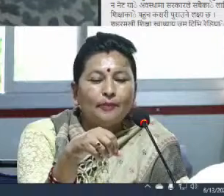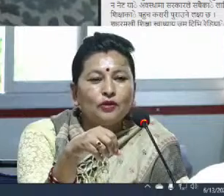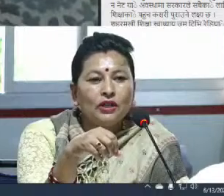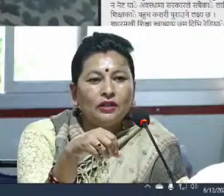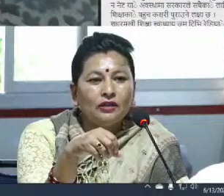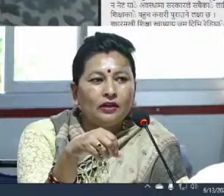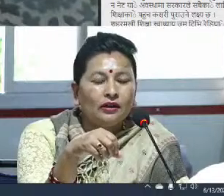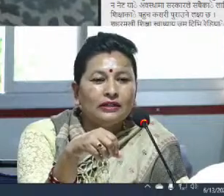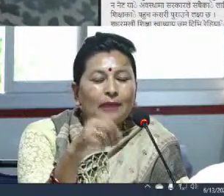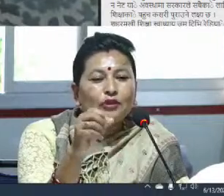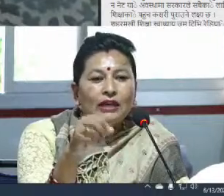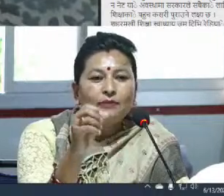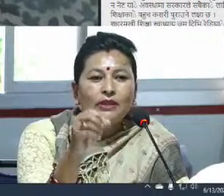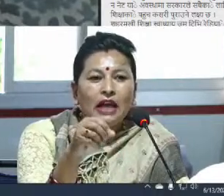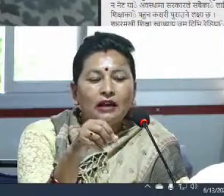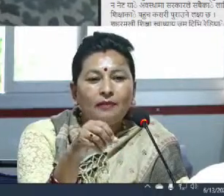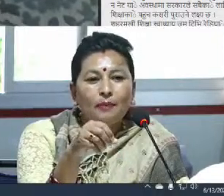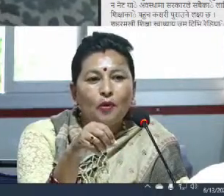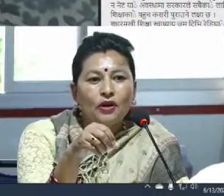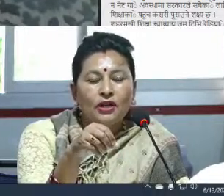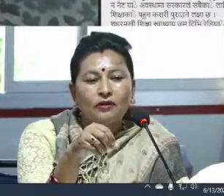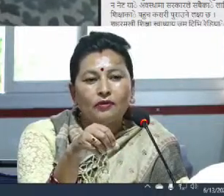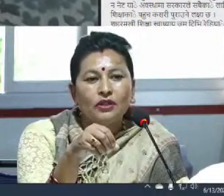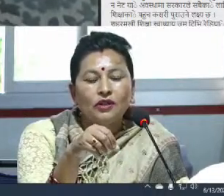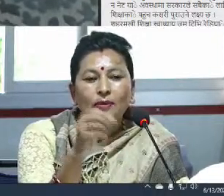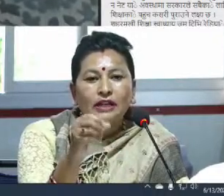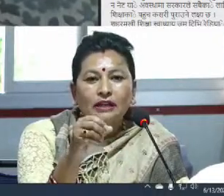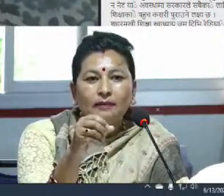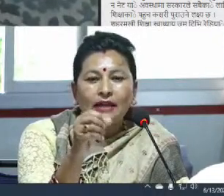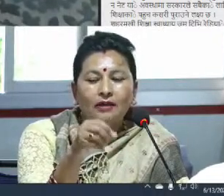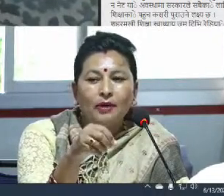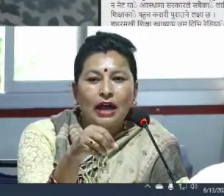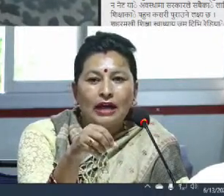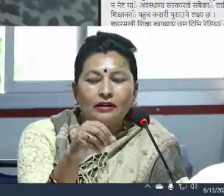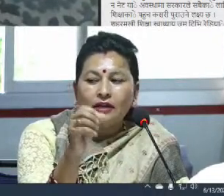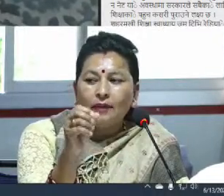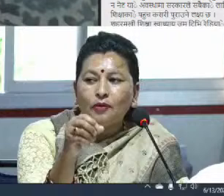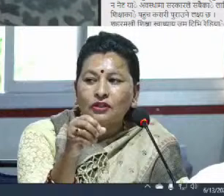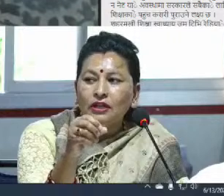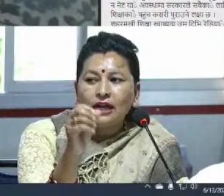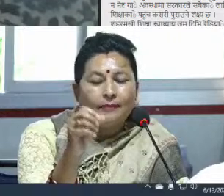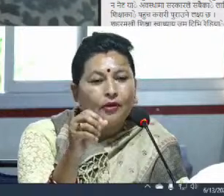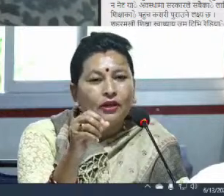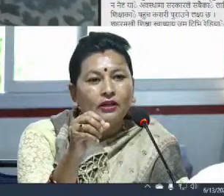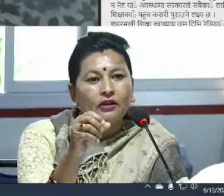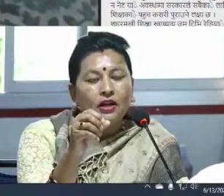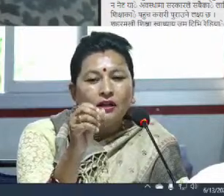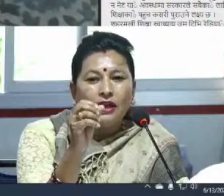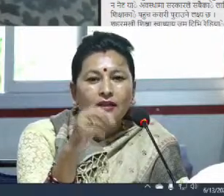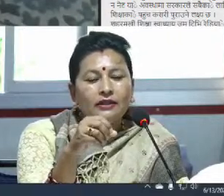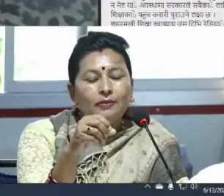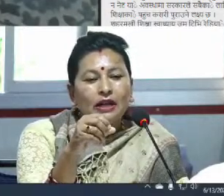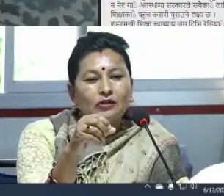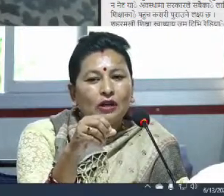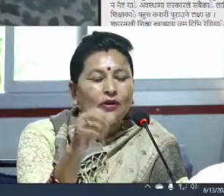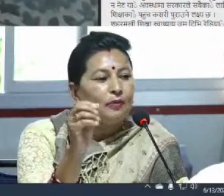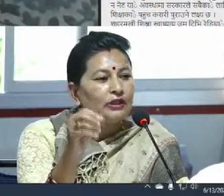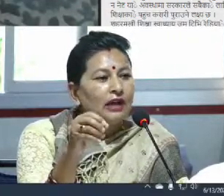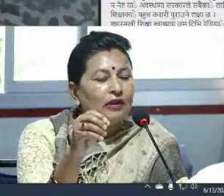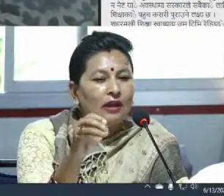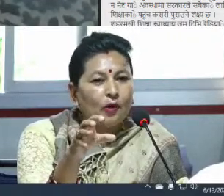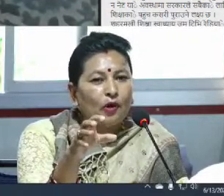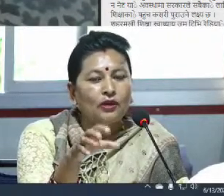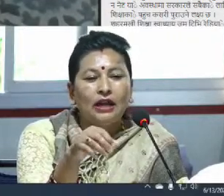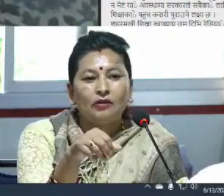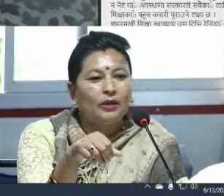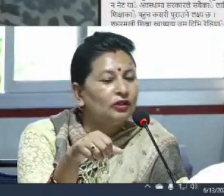are coming from outside Kathmandu, peripheral area of the Kathmandu, and staying here, but now they move back to their village and we